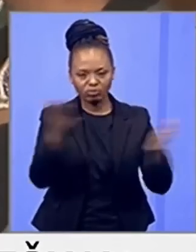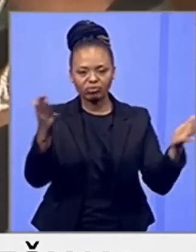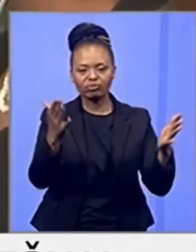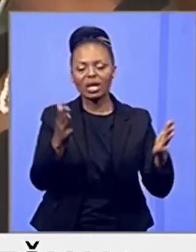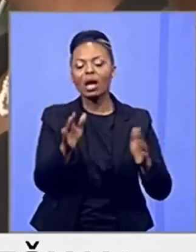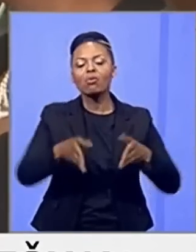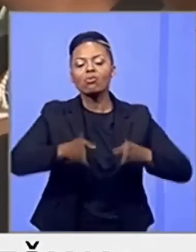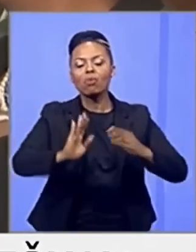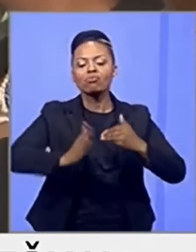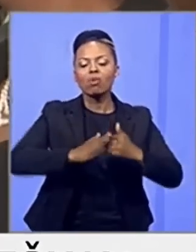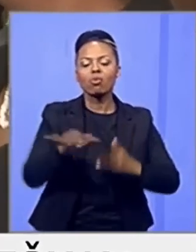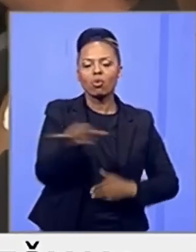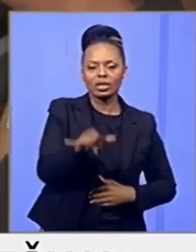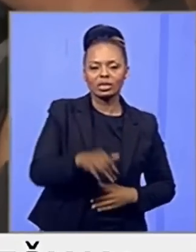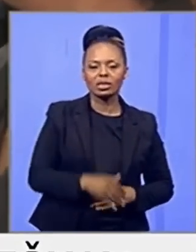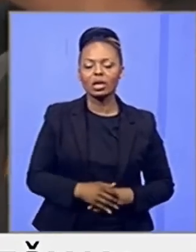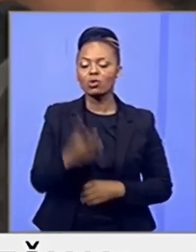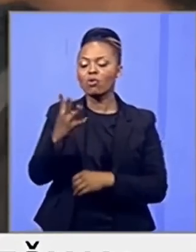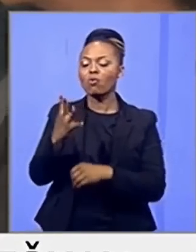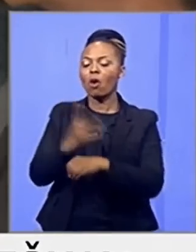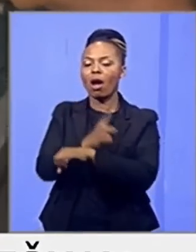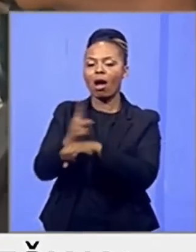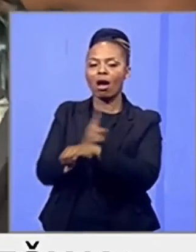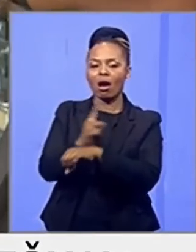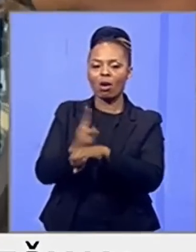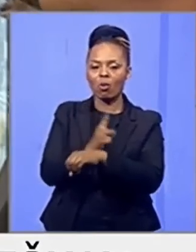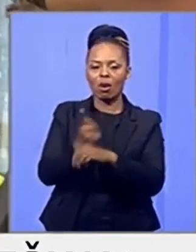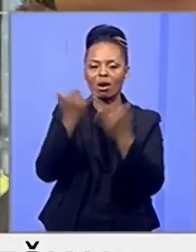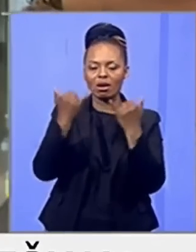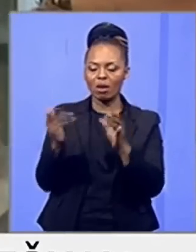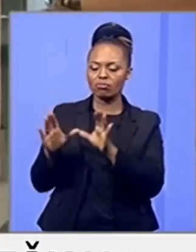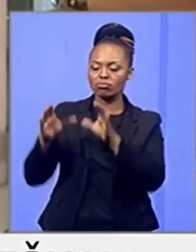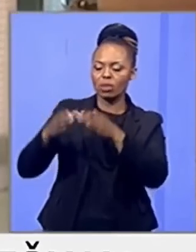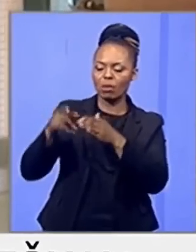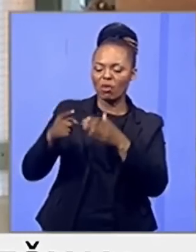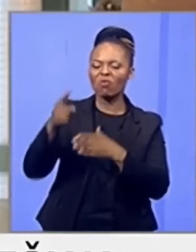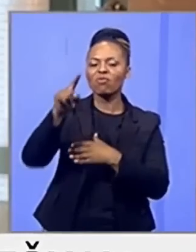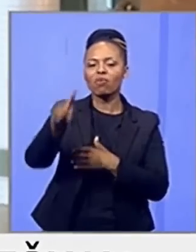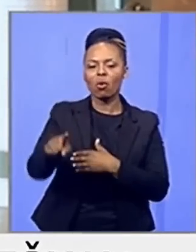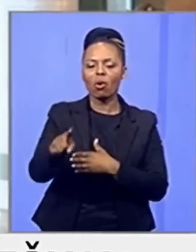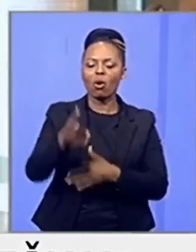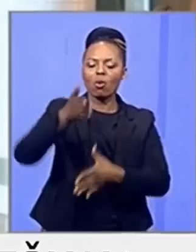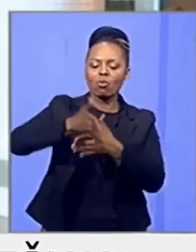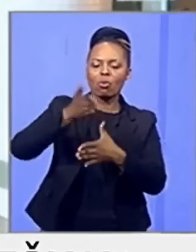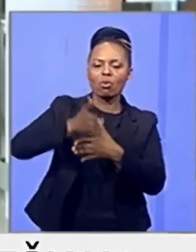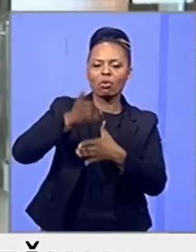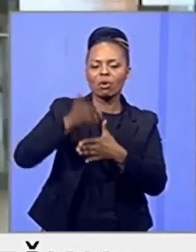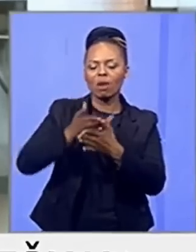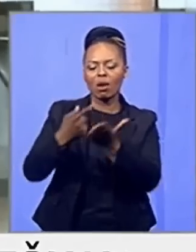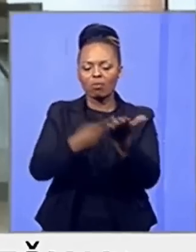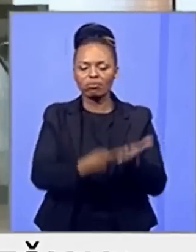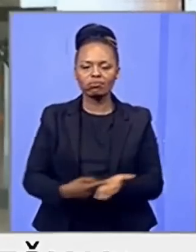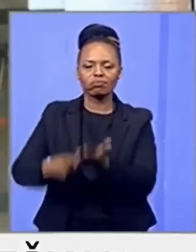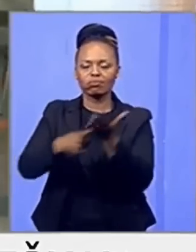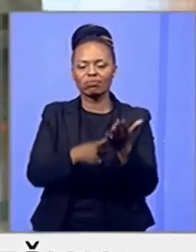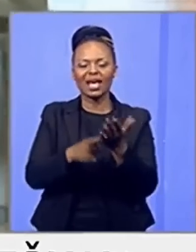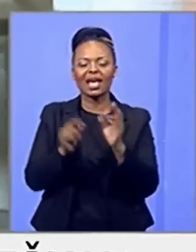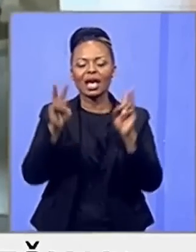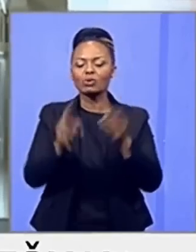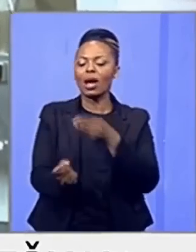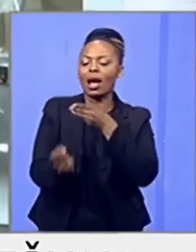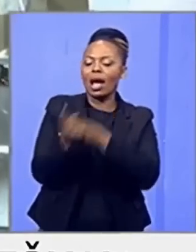a 24 hours court dedicated to do and address all issues that are coming or will